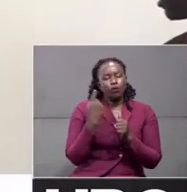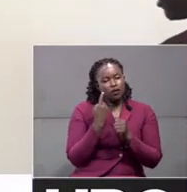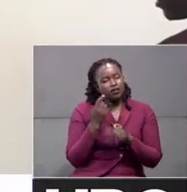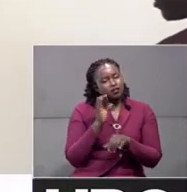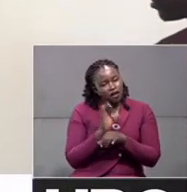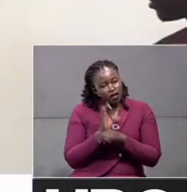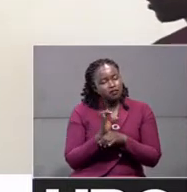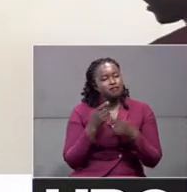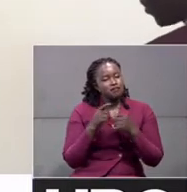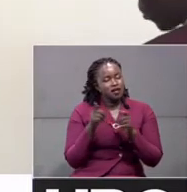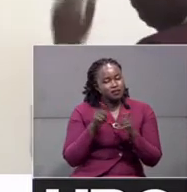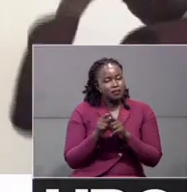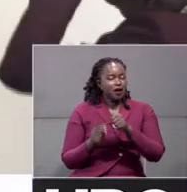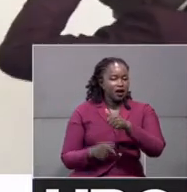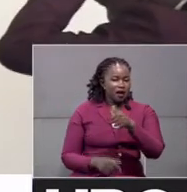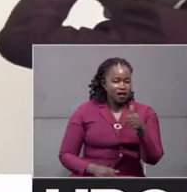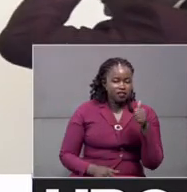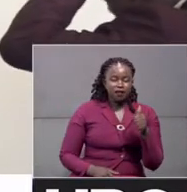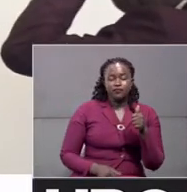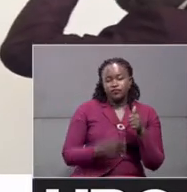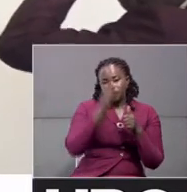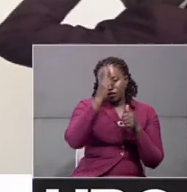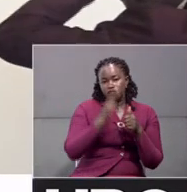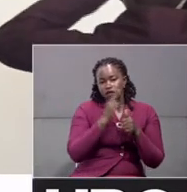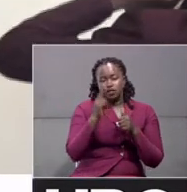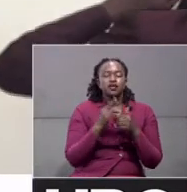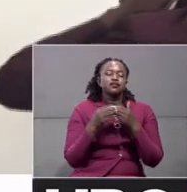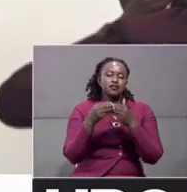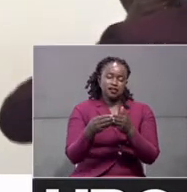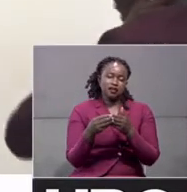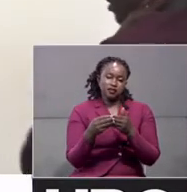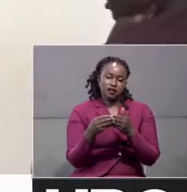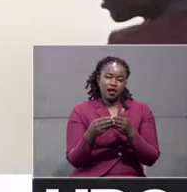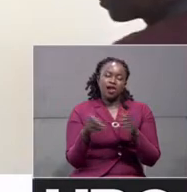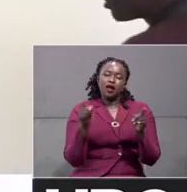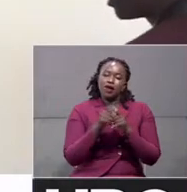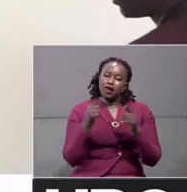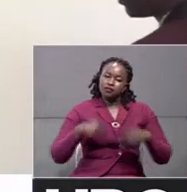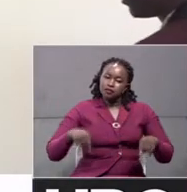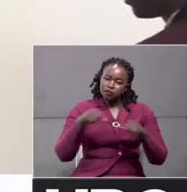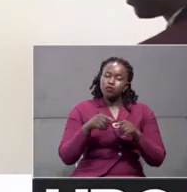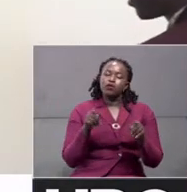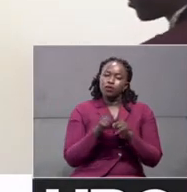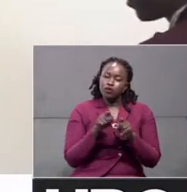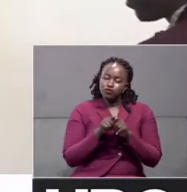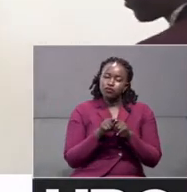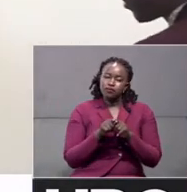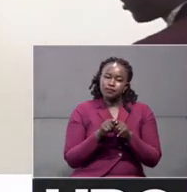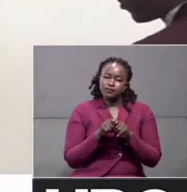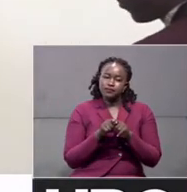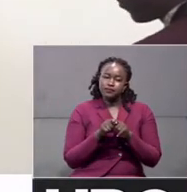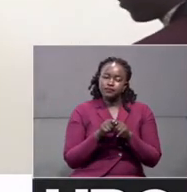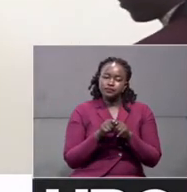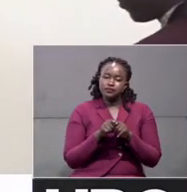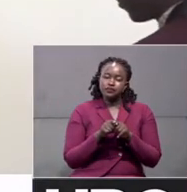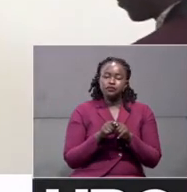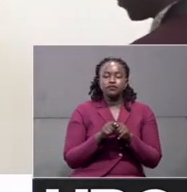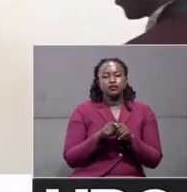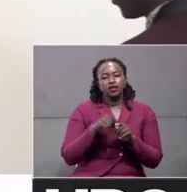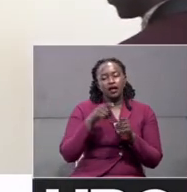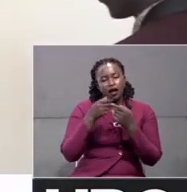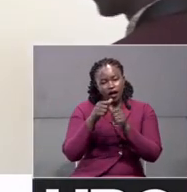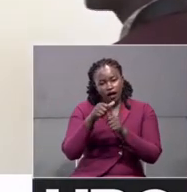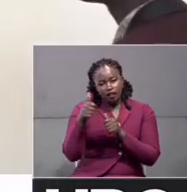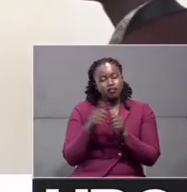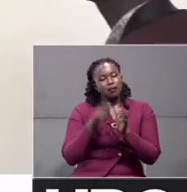but even other religious leaders. And also media, different medias, not only Church